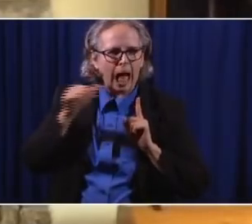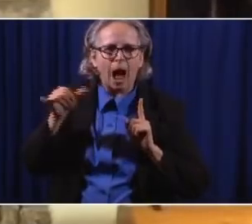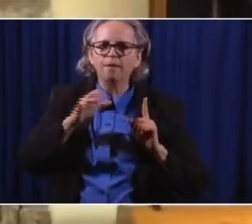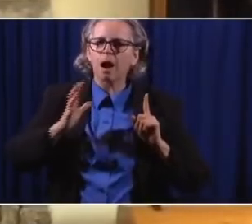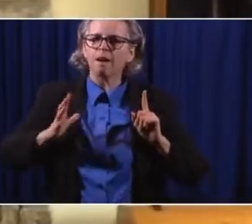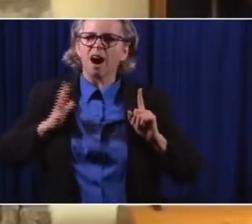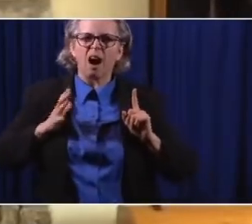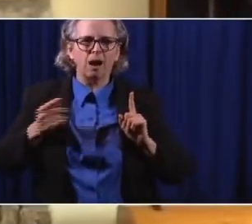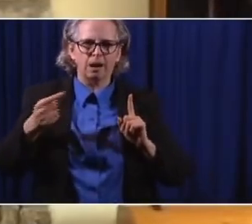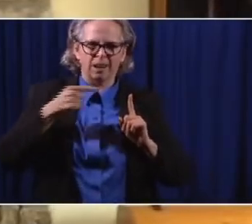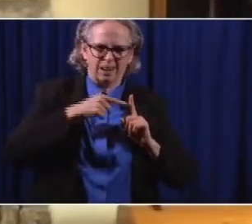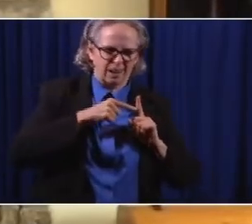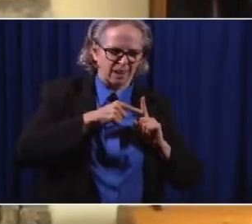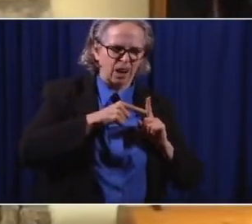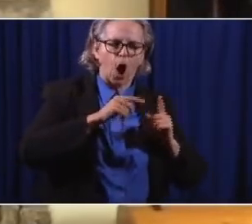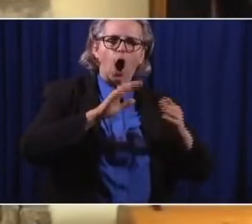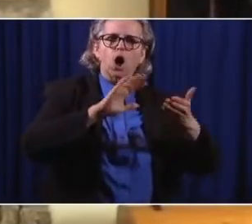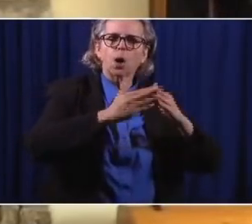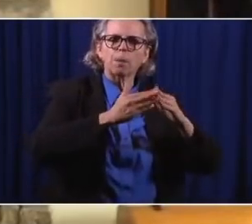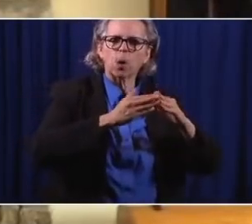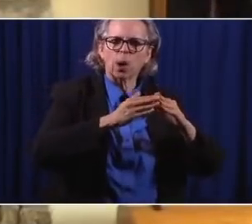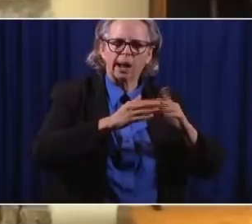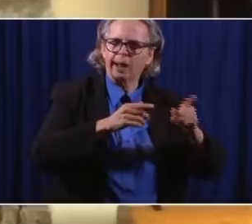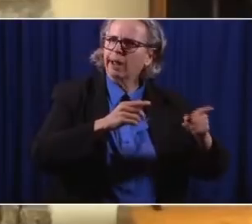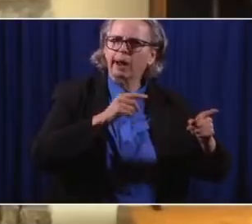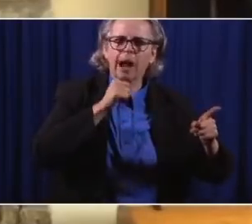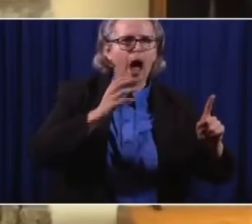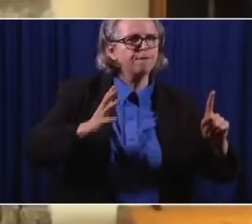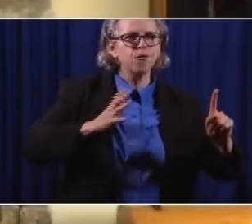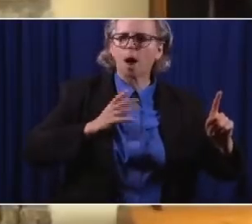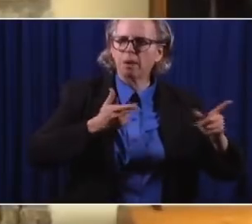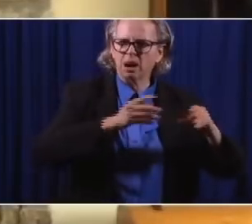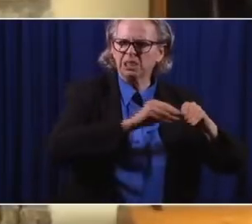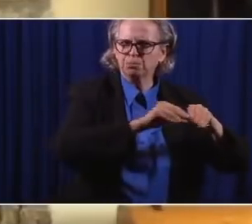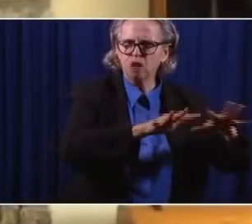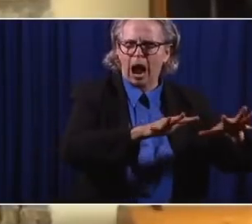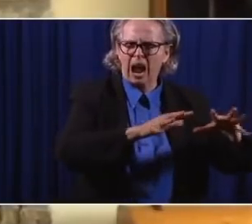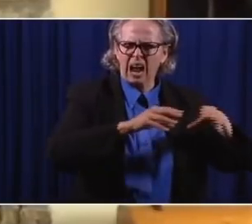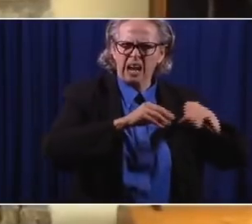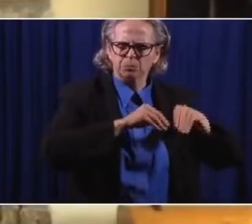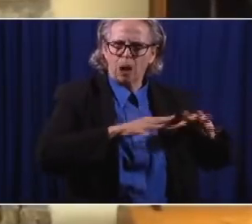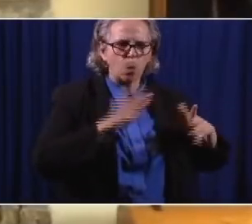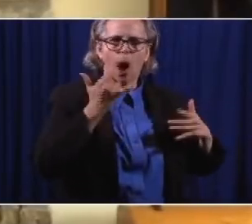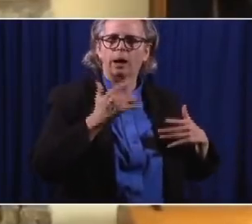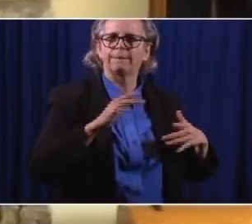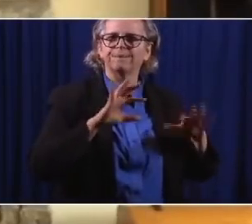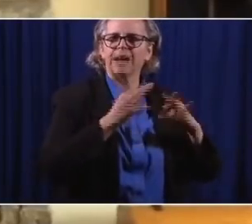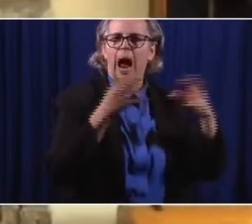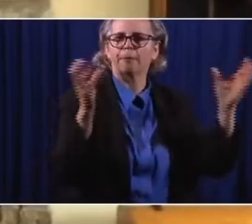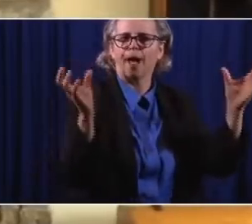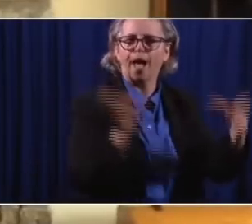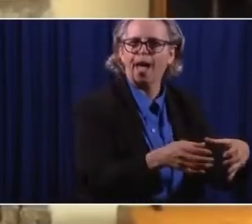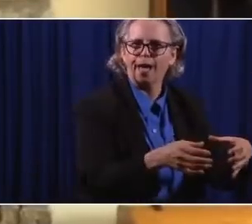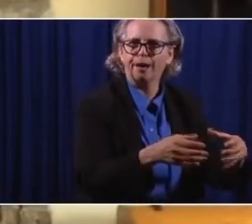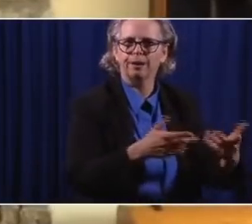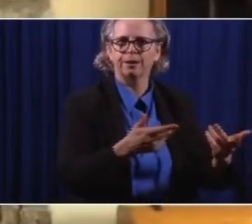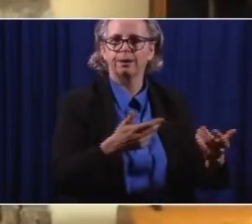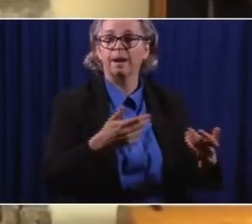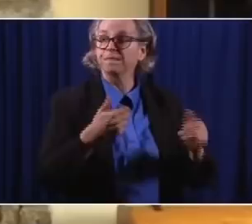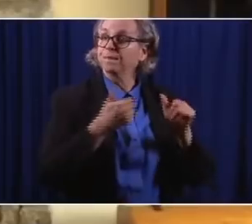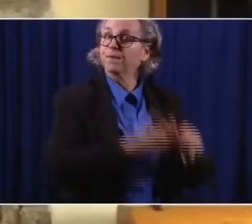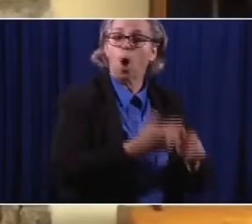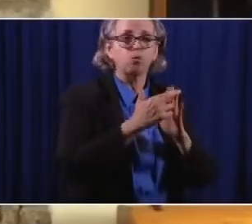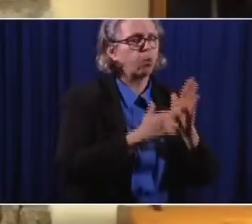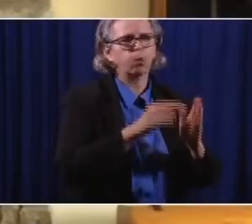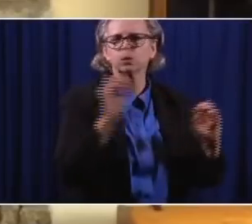throughout society is just people letting their guard down. The examples I gave earlier today, and just this social interaction